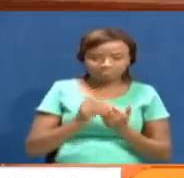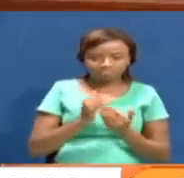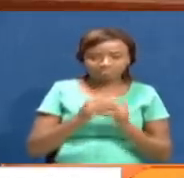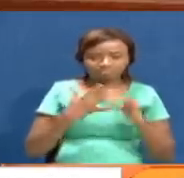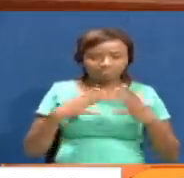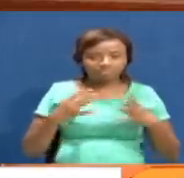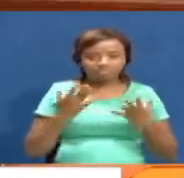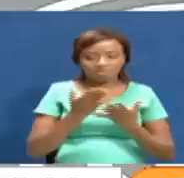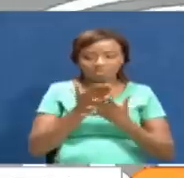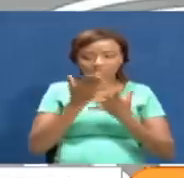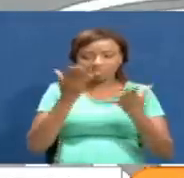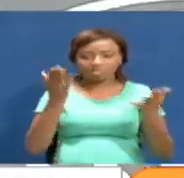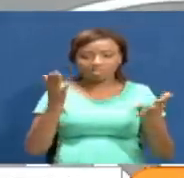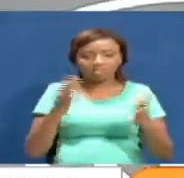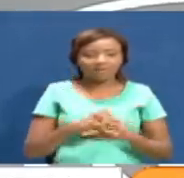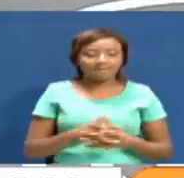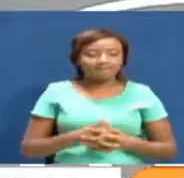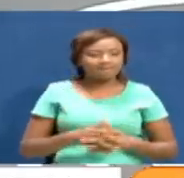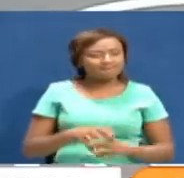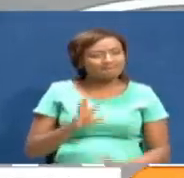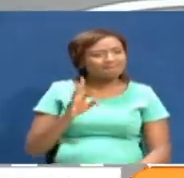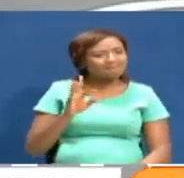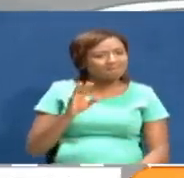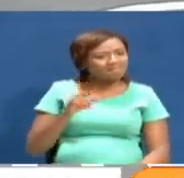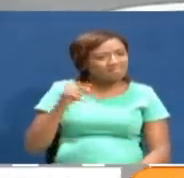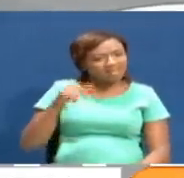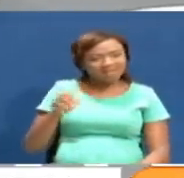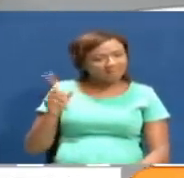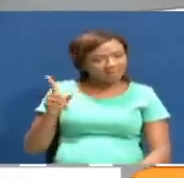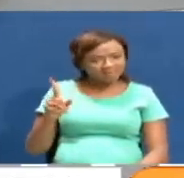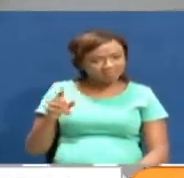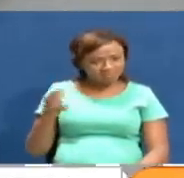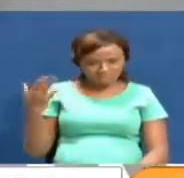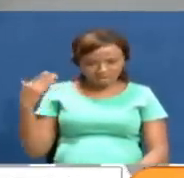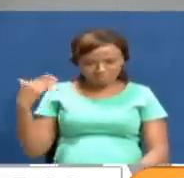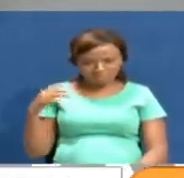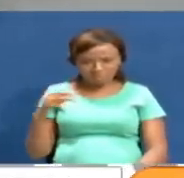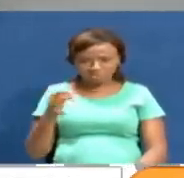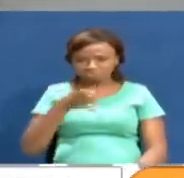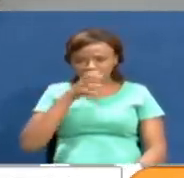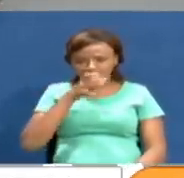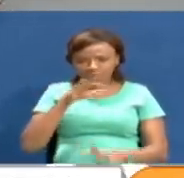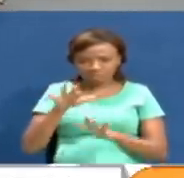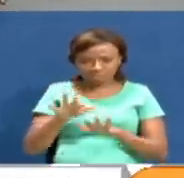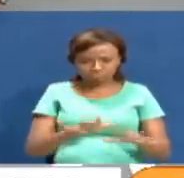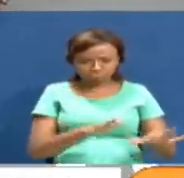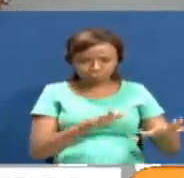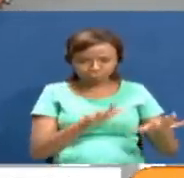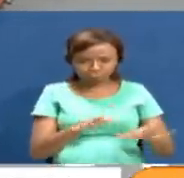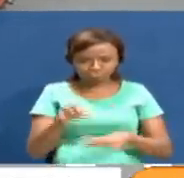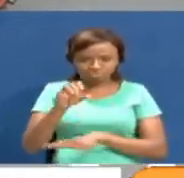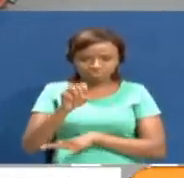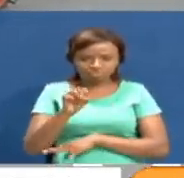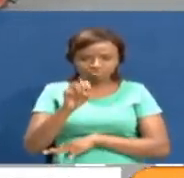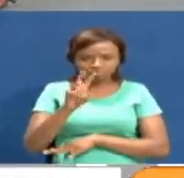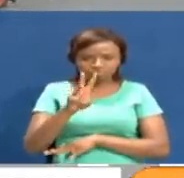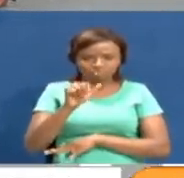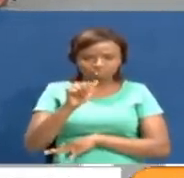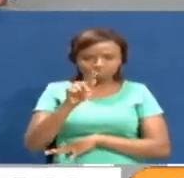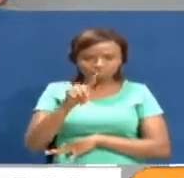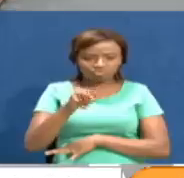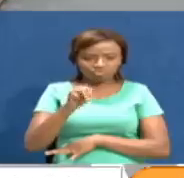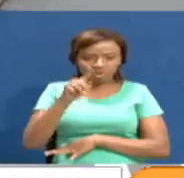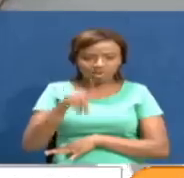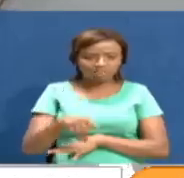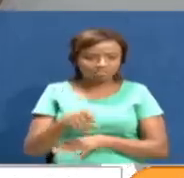expansion of Nairobi population. Wasn't Nairobi a swamp 100 years ago? When they built, when they showed up in Nairobi, they said this